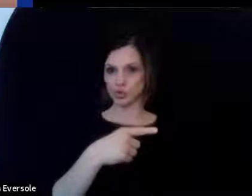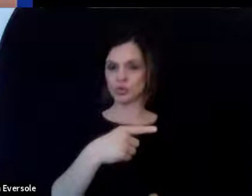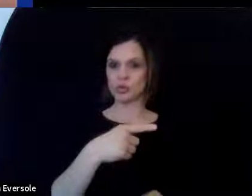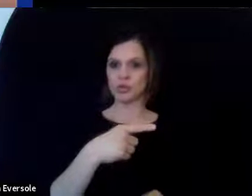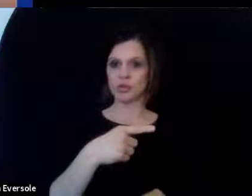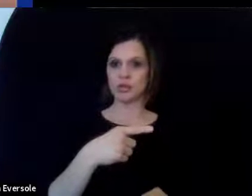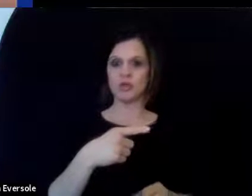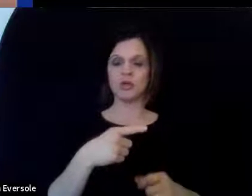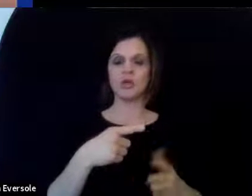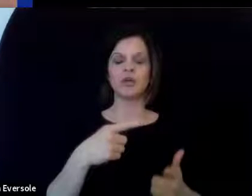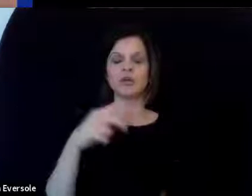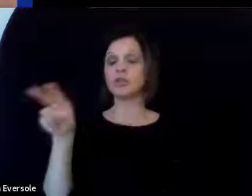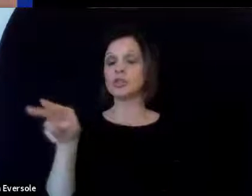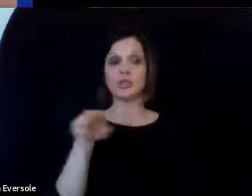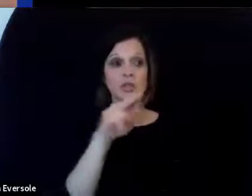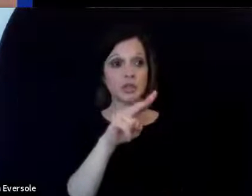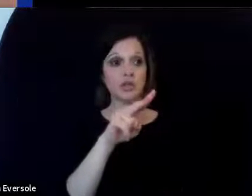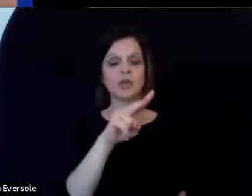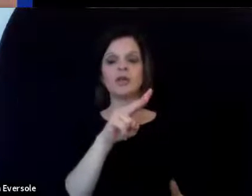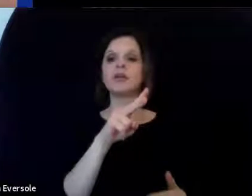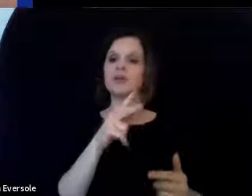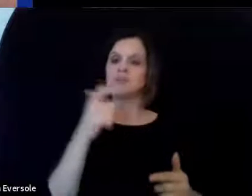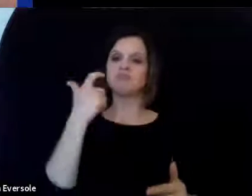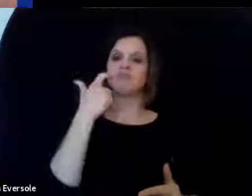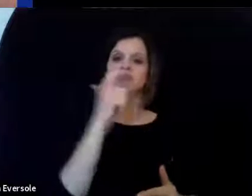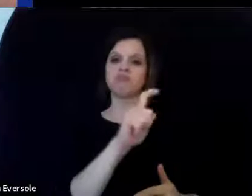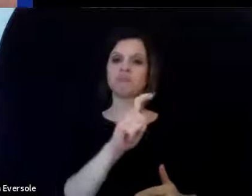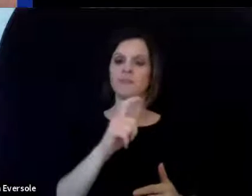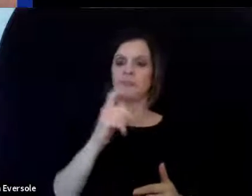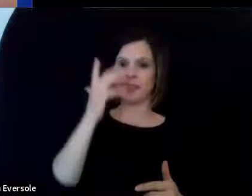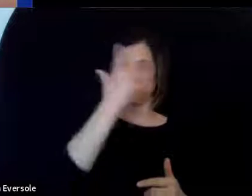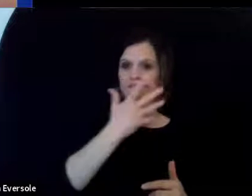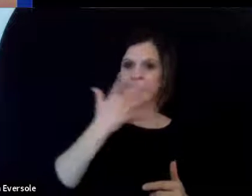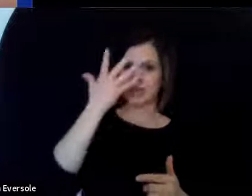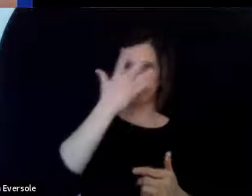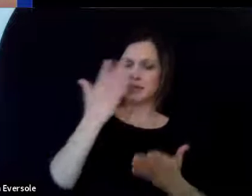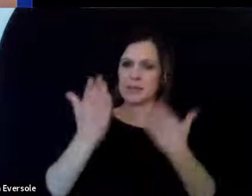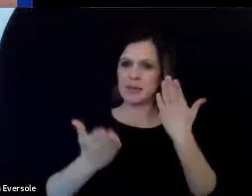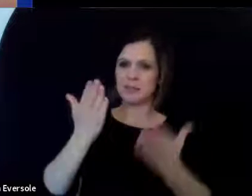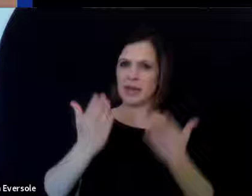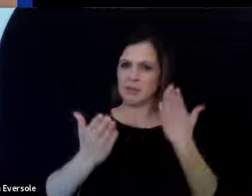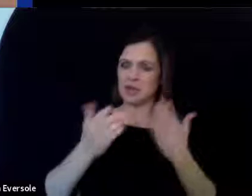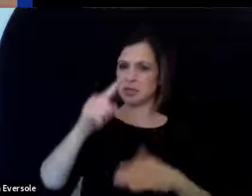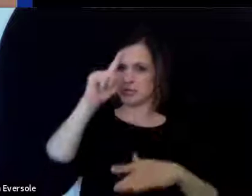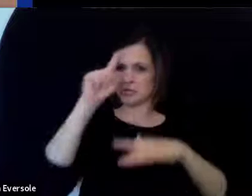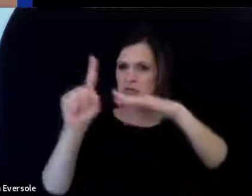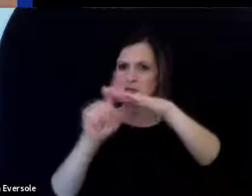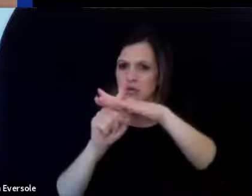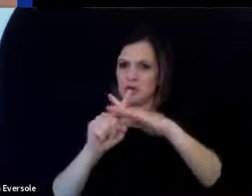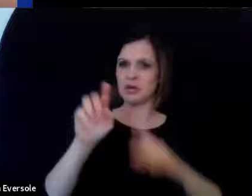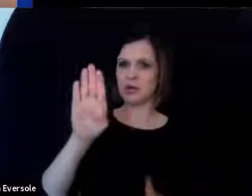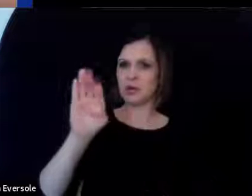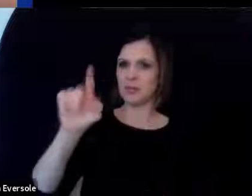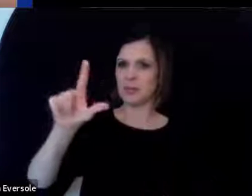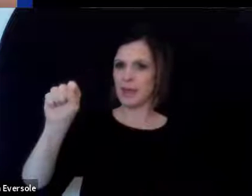if you just glance at a person's face, it might make you think of Bell's palsy. Maybe that's a little bit